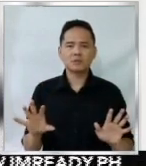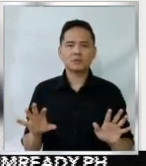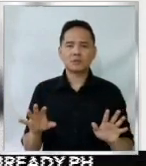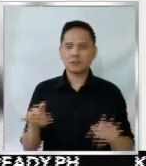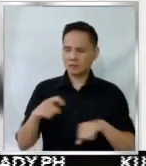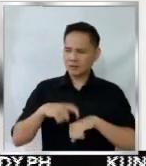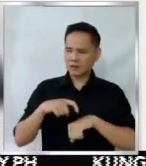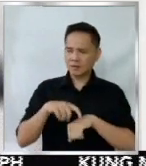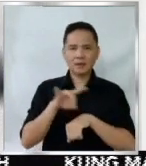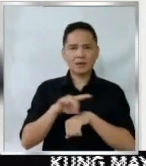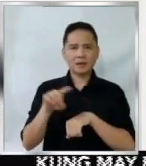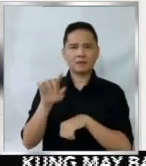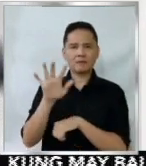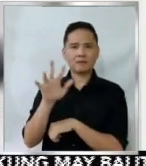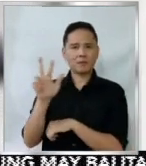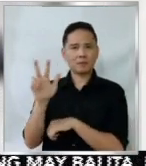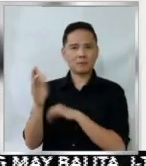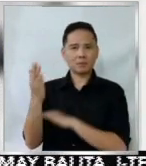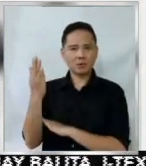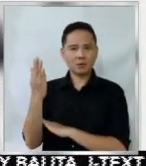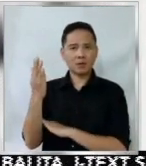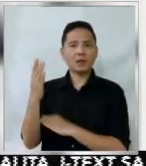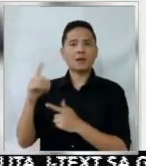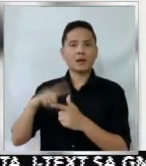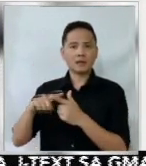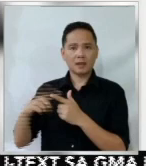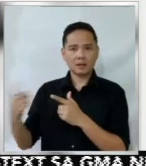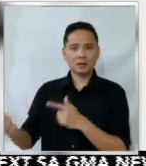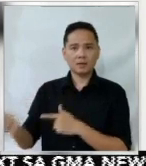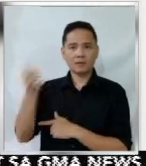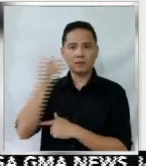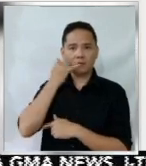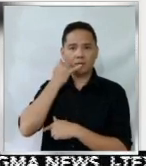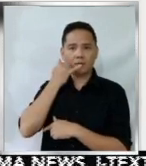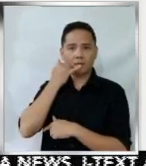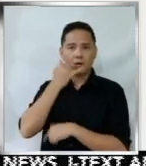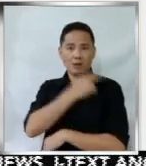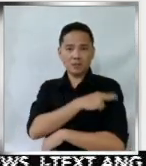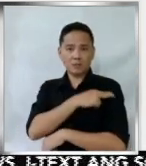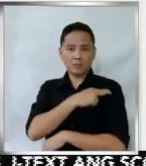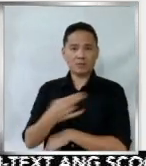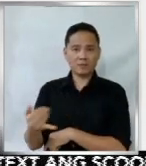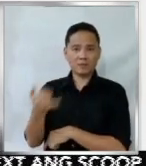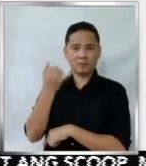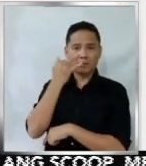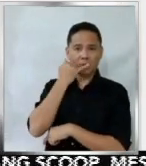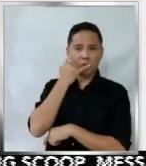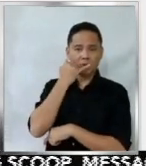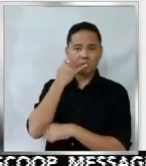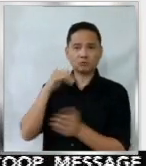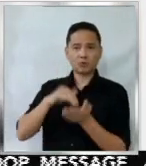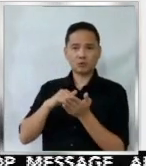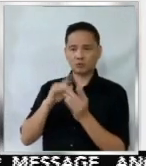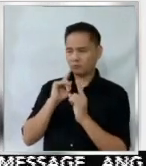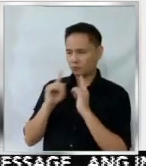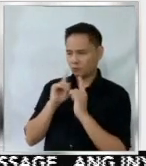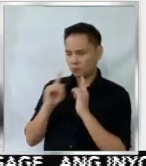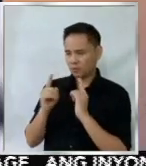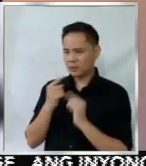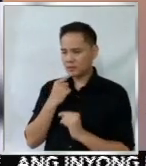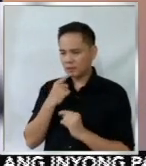morning, I got a call from the resident doctor that they tried to resuscitate